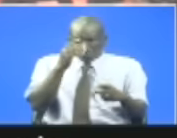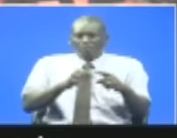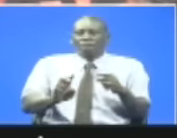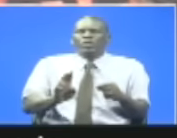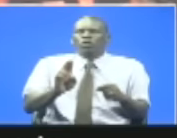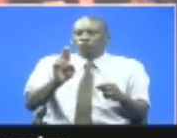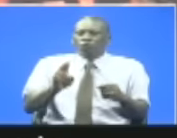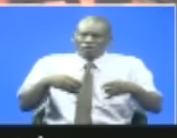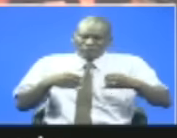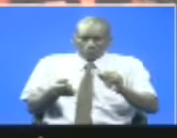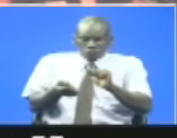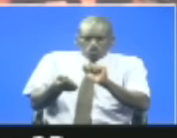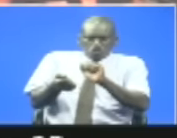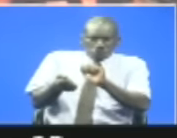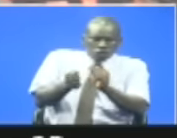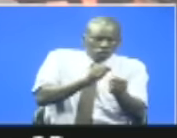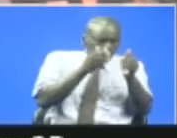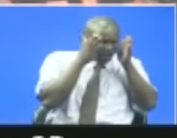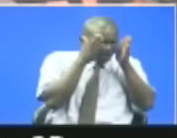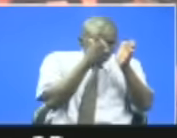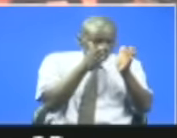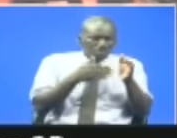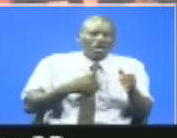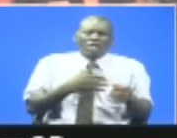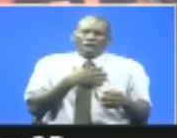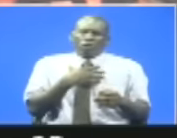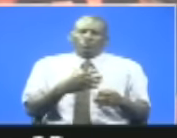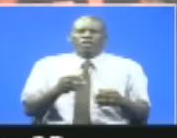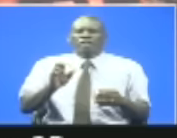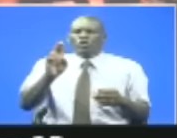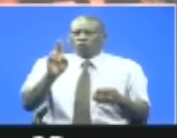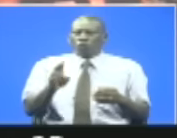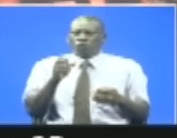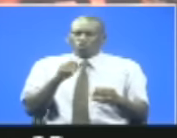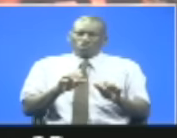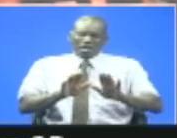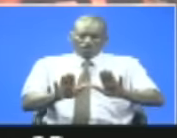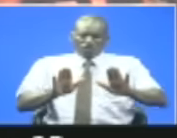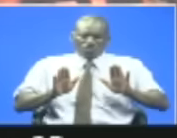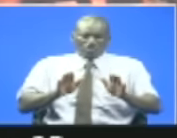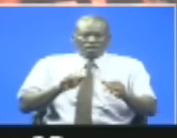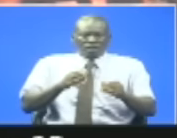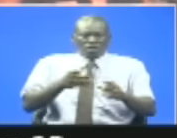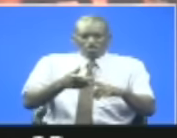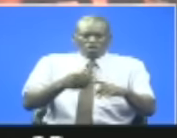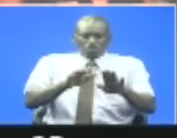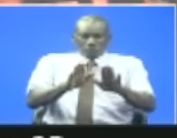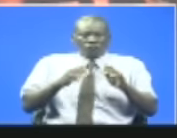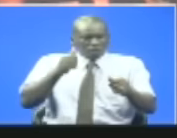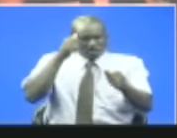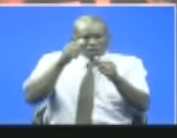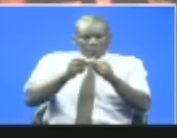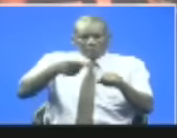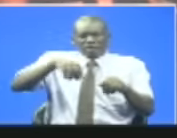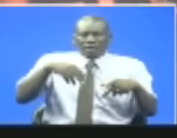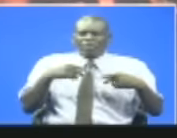trying to divert their attention. I wish president could stay away from reminding us and people who lost